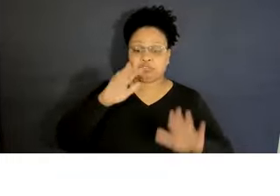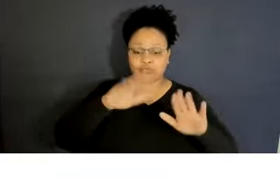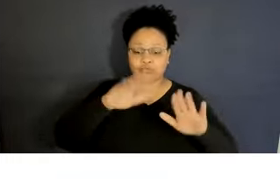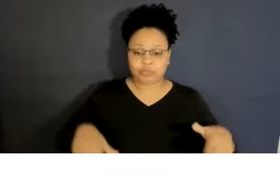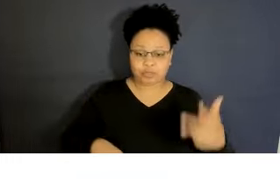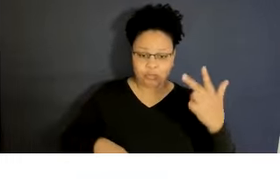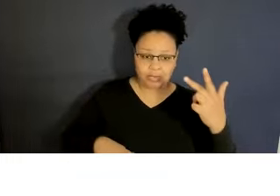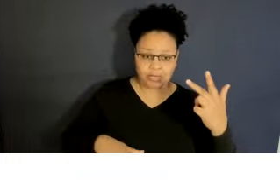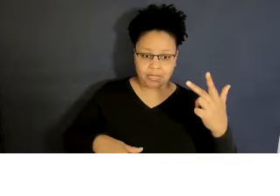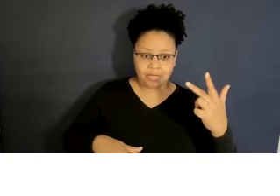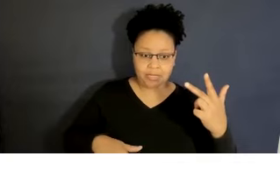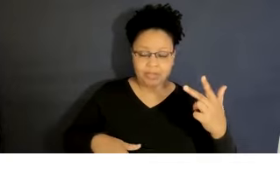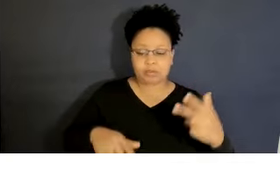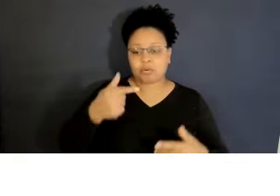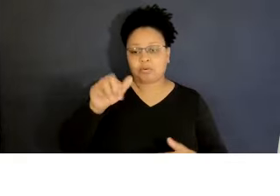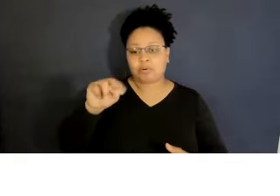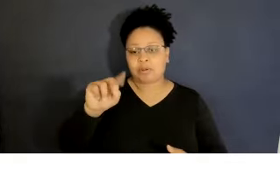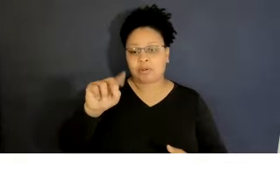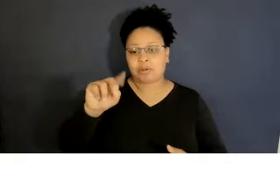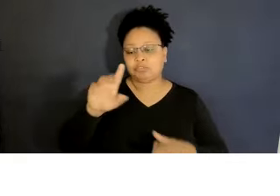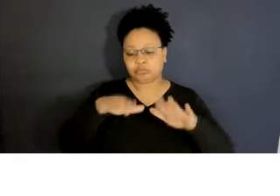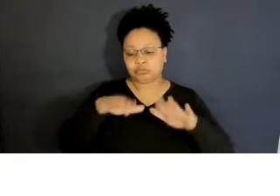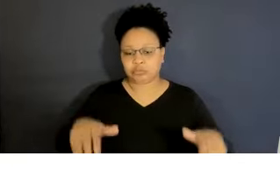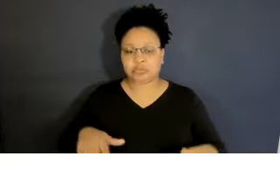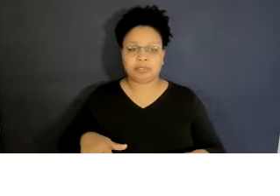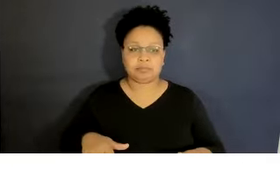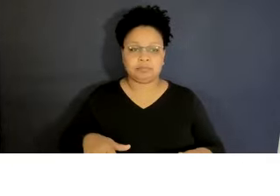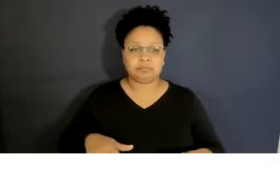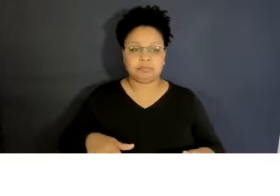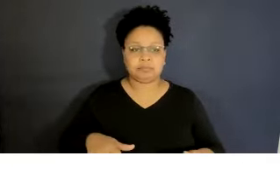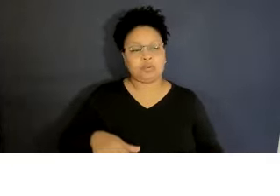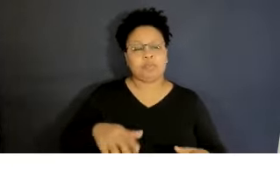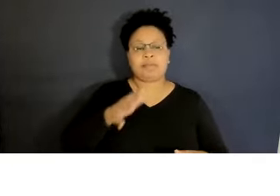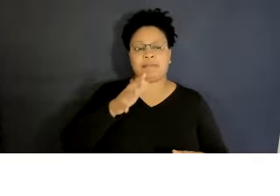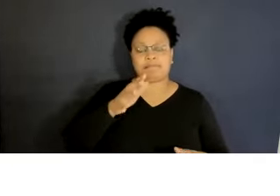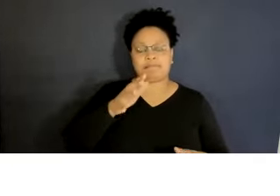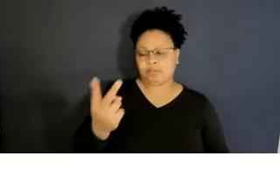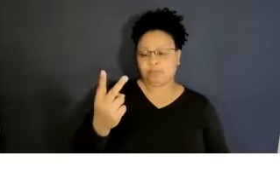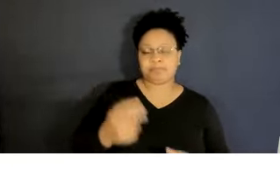also president of the People First chapter in Georgia.